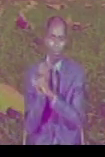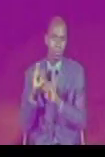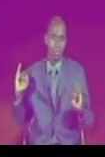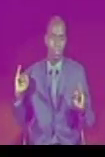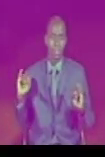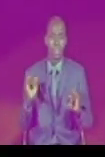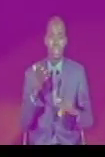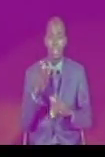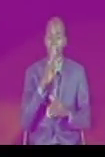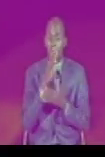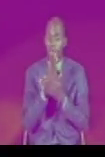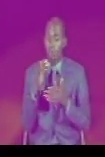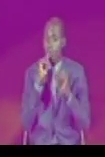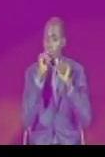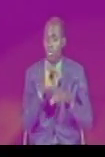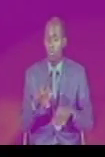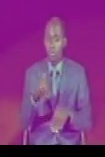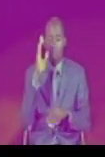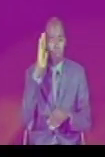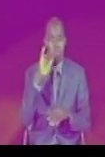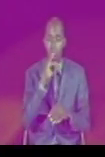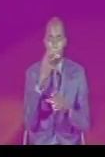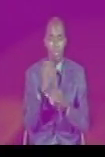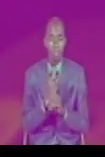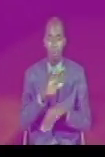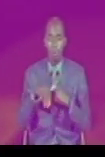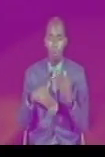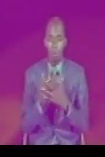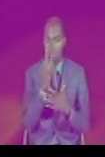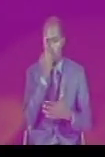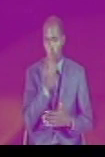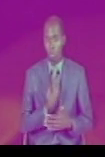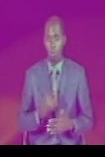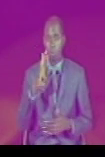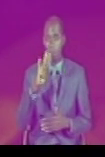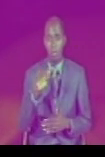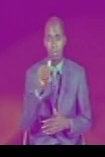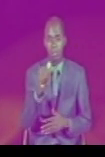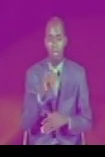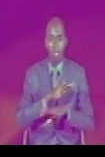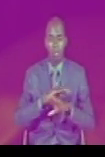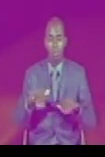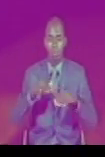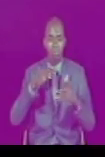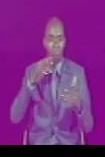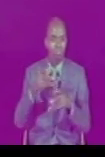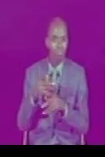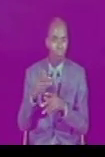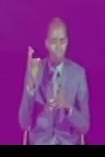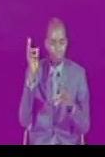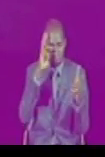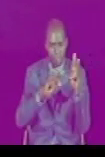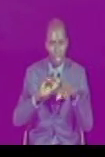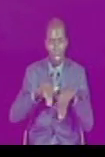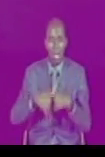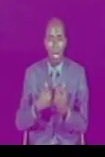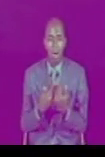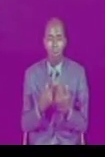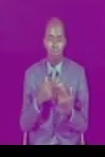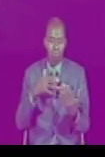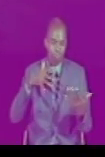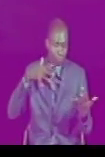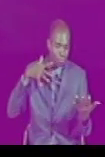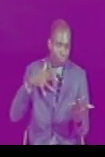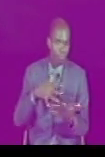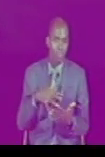you'll never receive all alone by yourself. I don't care how studious you are, how spiritual you are, how